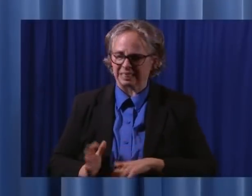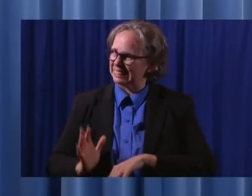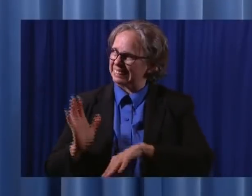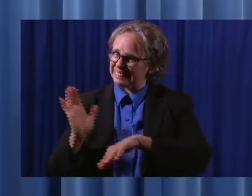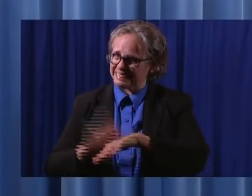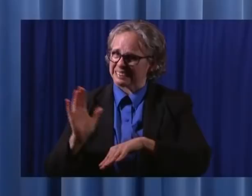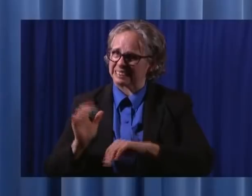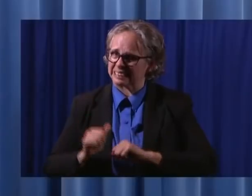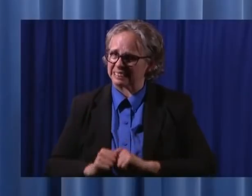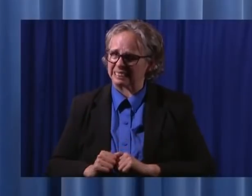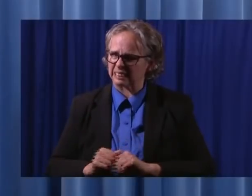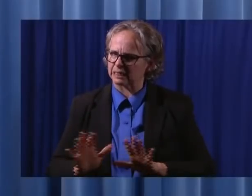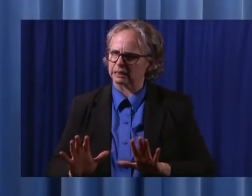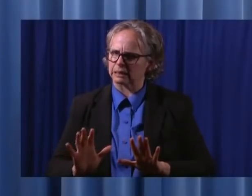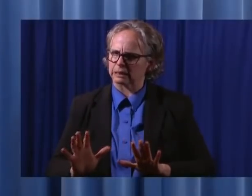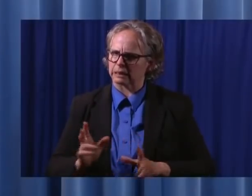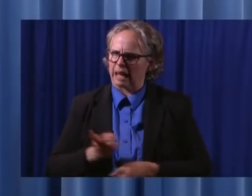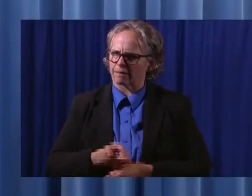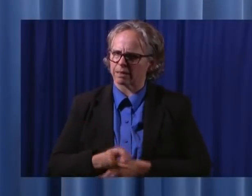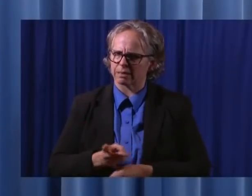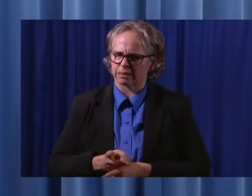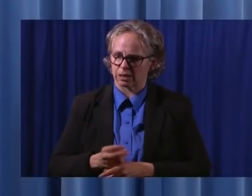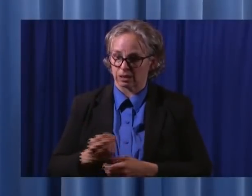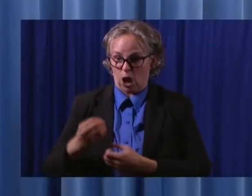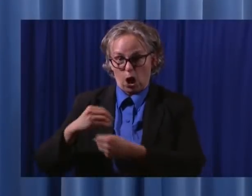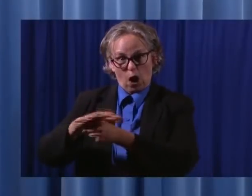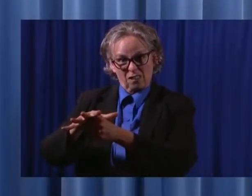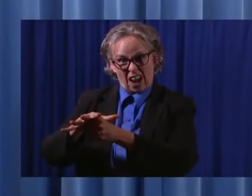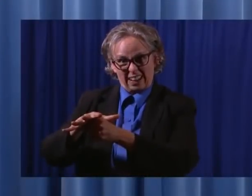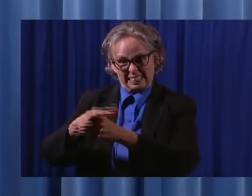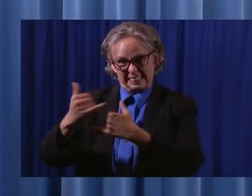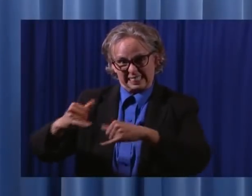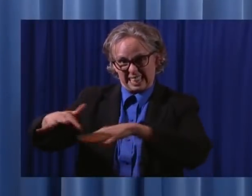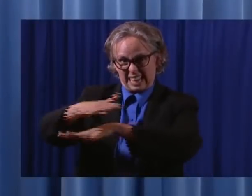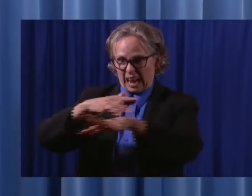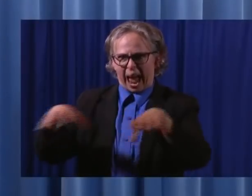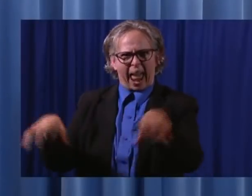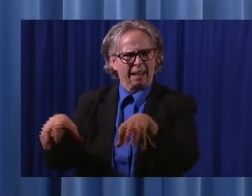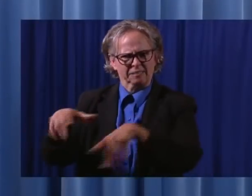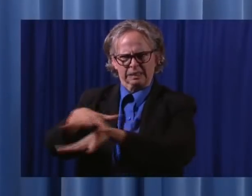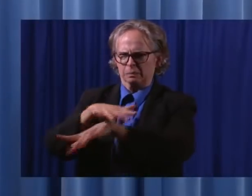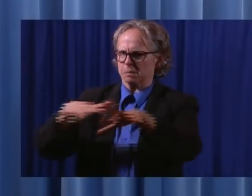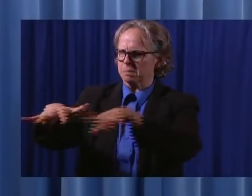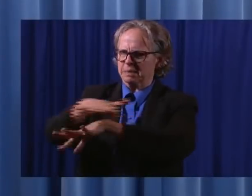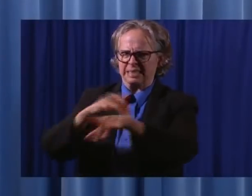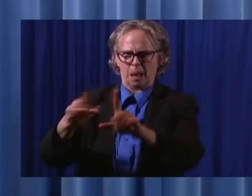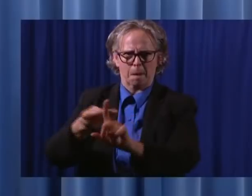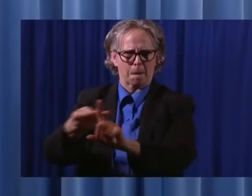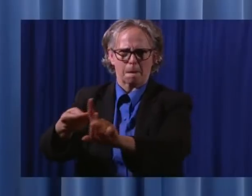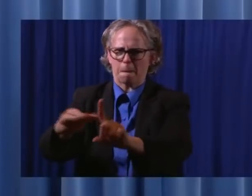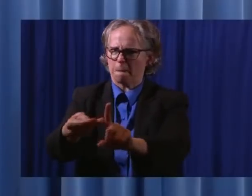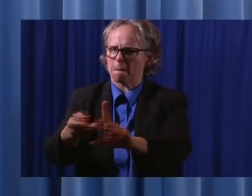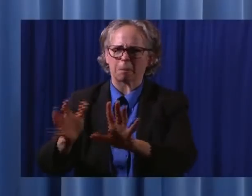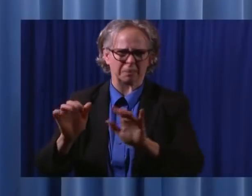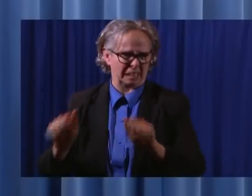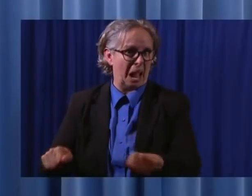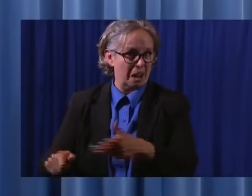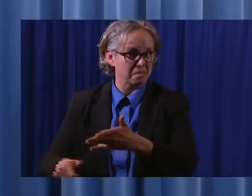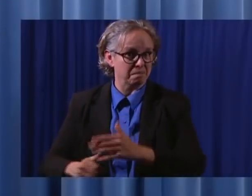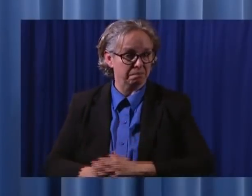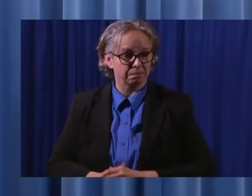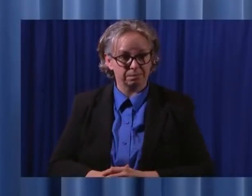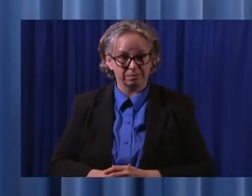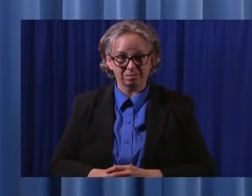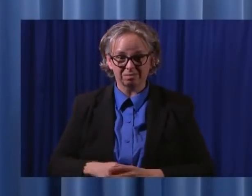careful. This virus is still very much out there. And as we heard today, even for